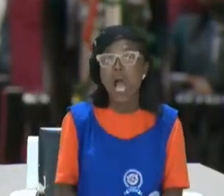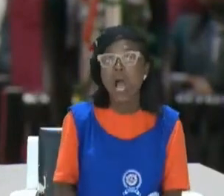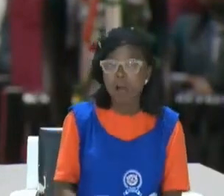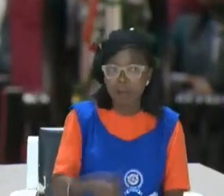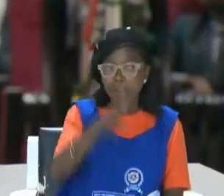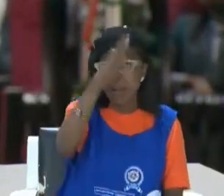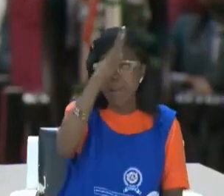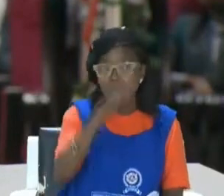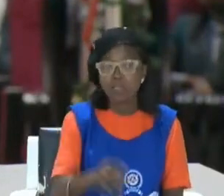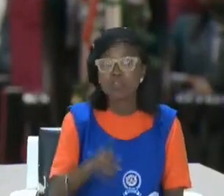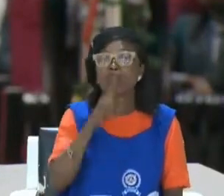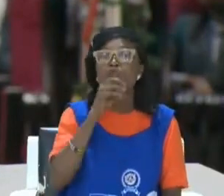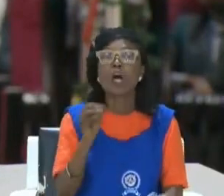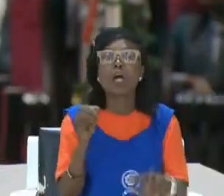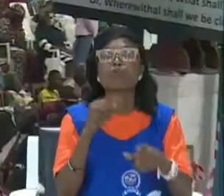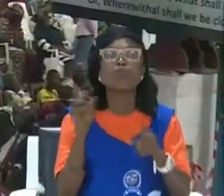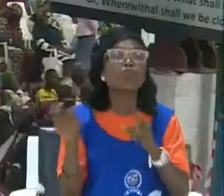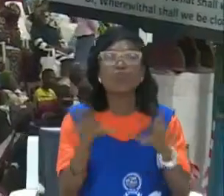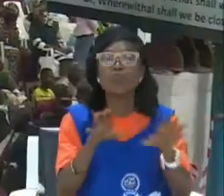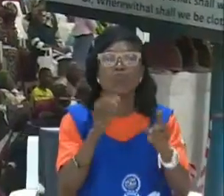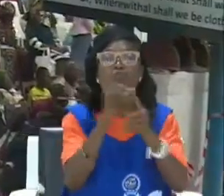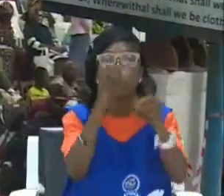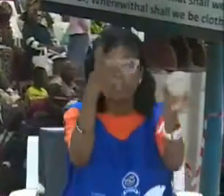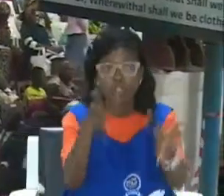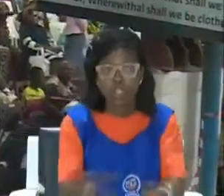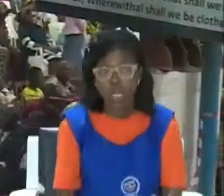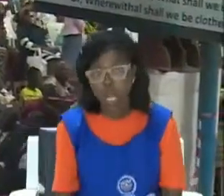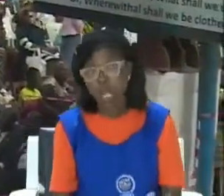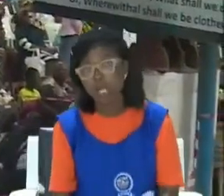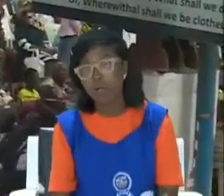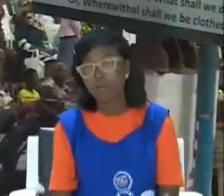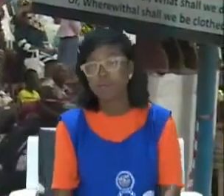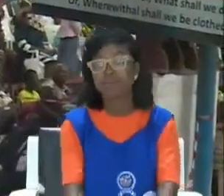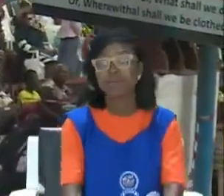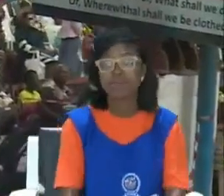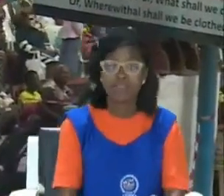Who told you this is the last one we are going to build?